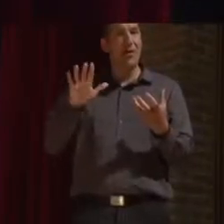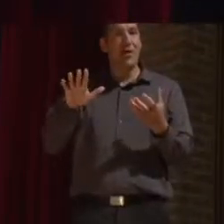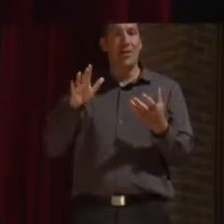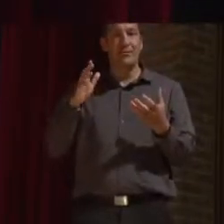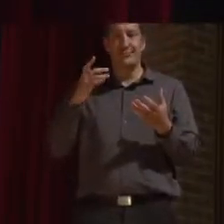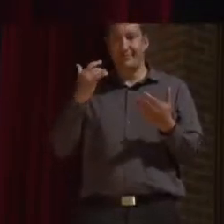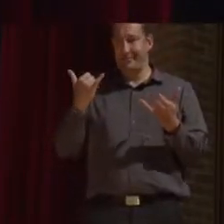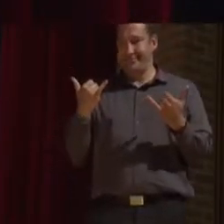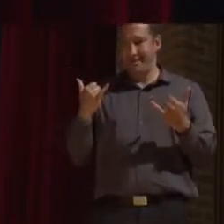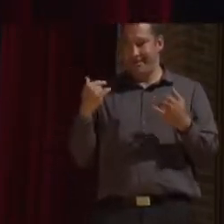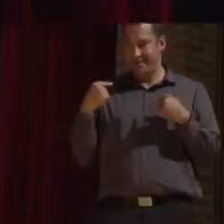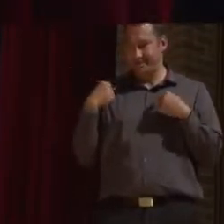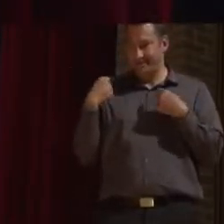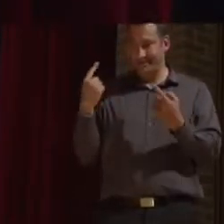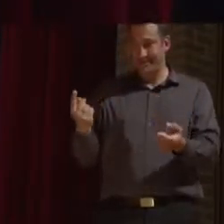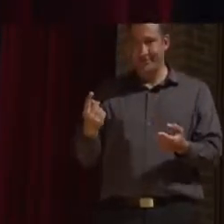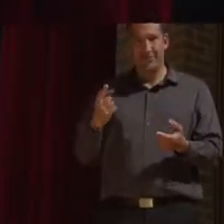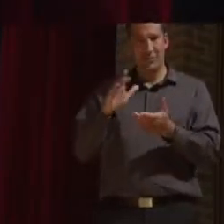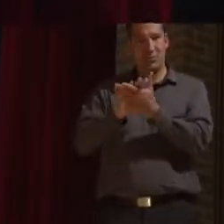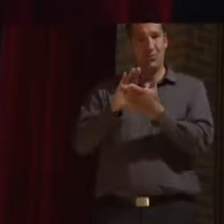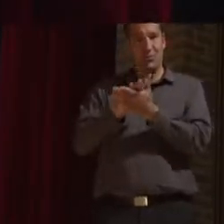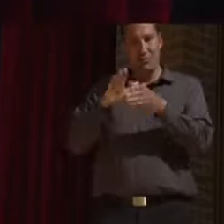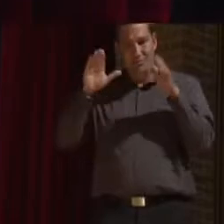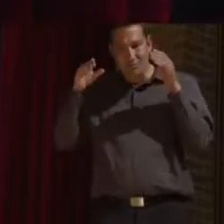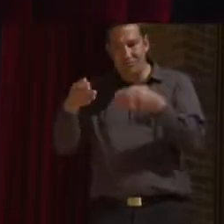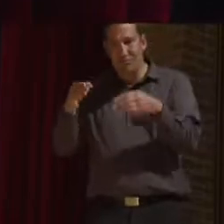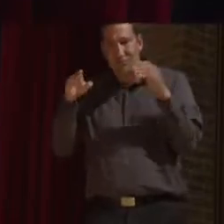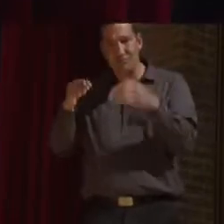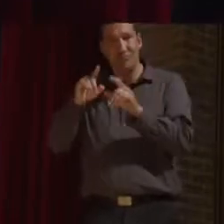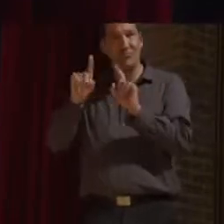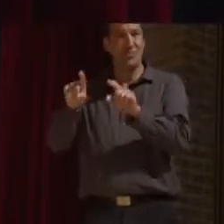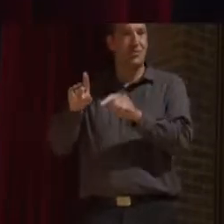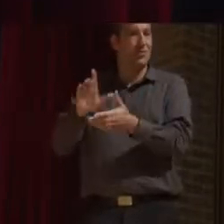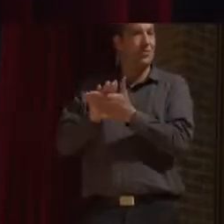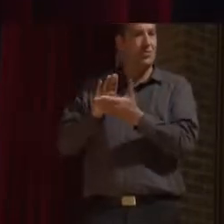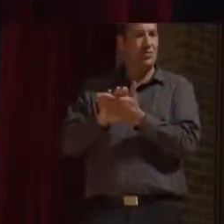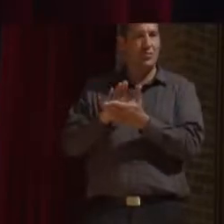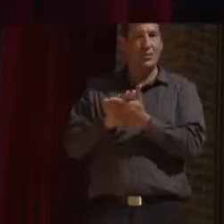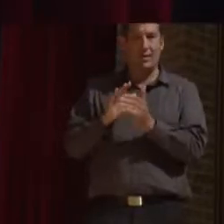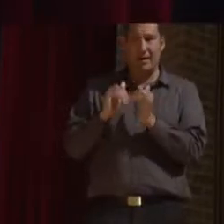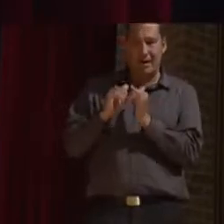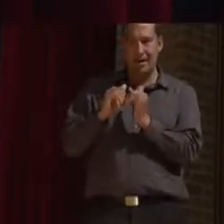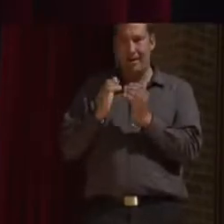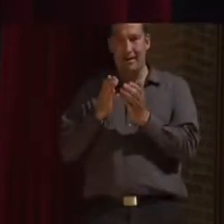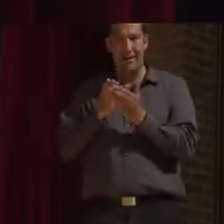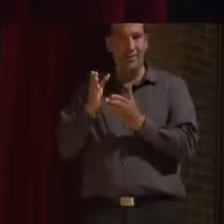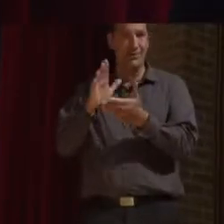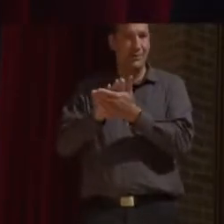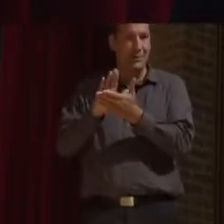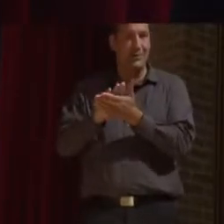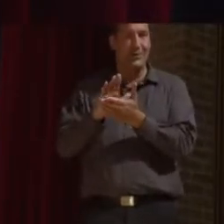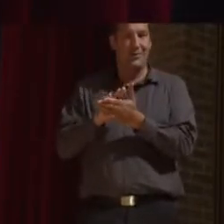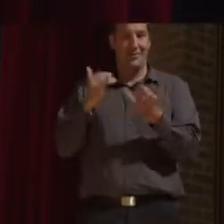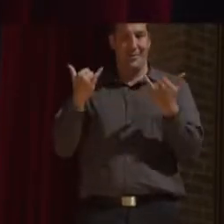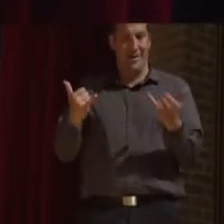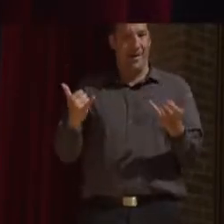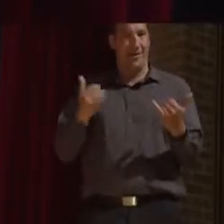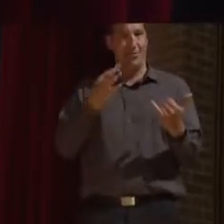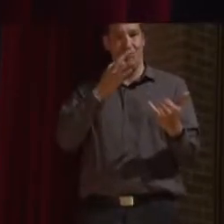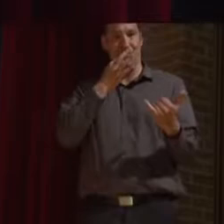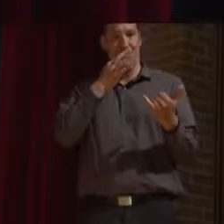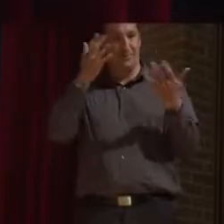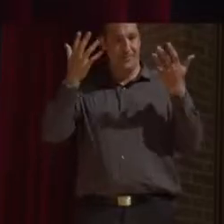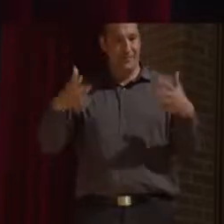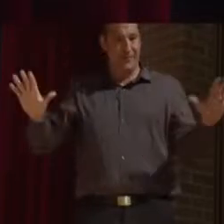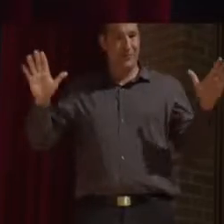purpose so far has been school, like attending school, getting, how does that work, how do we get through that? But now it gets to the point where he's almost